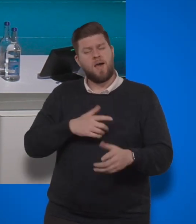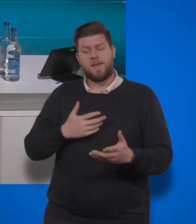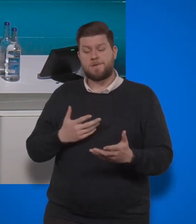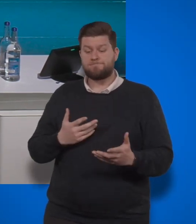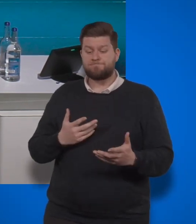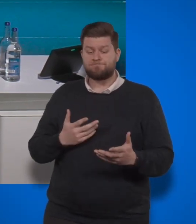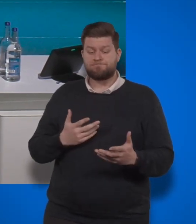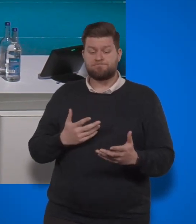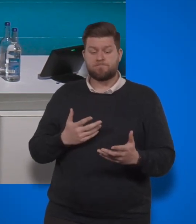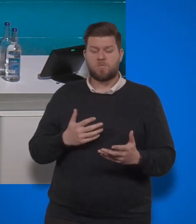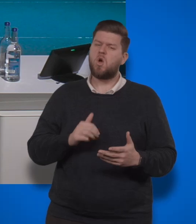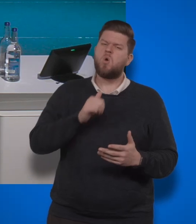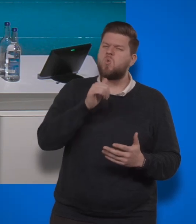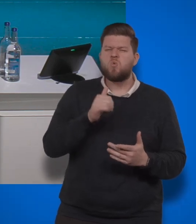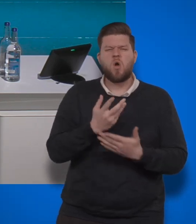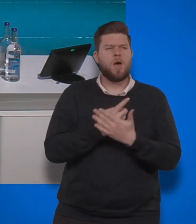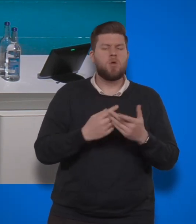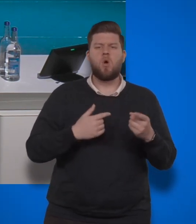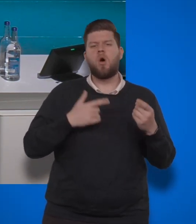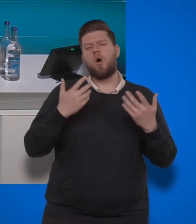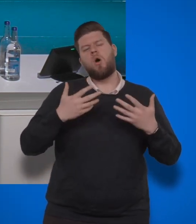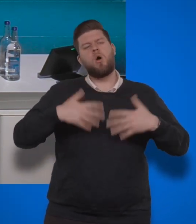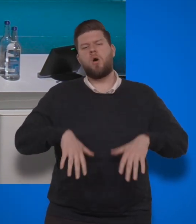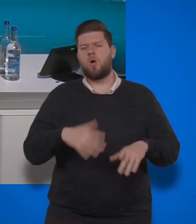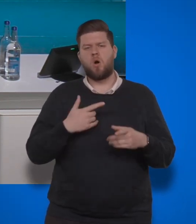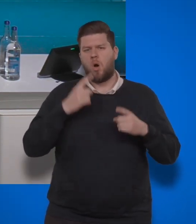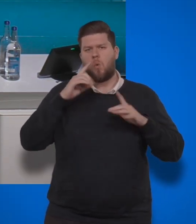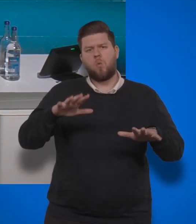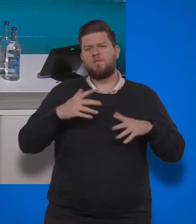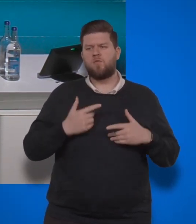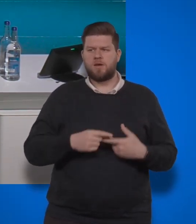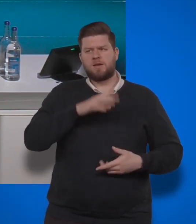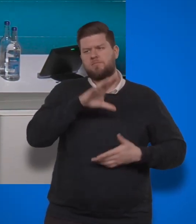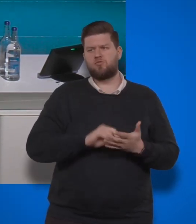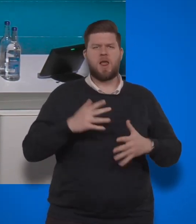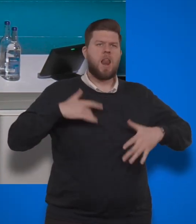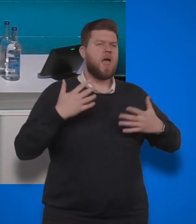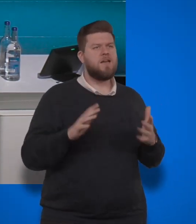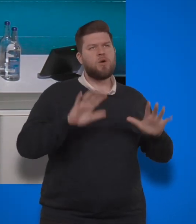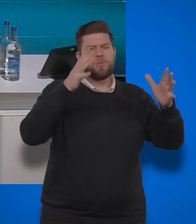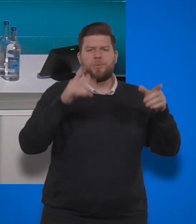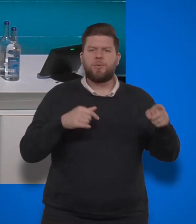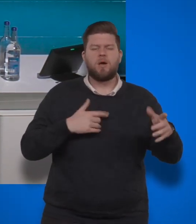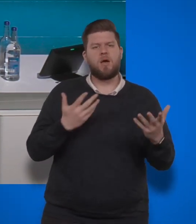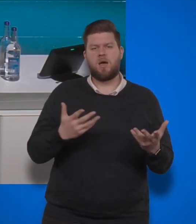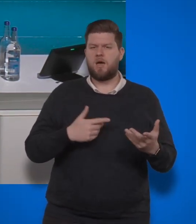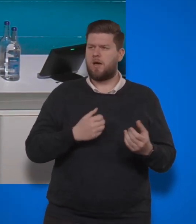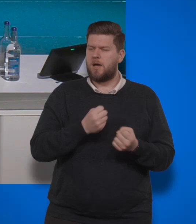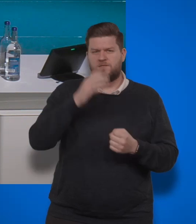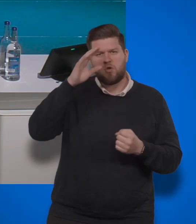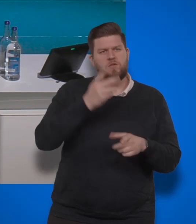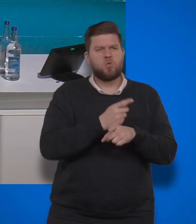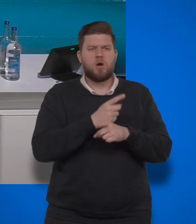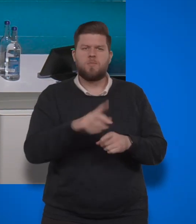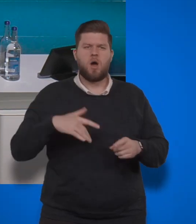it's not to do with, isn't it wonderful to experience the redness of red? And, you know, as often philosophers talk about the qualia and all